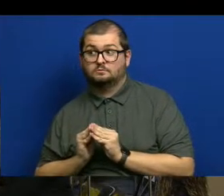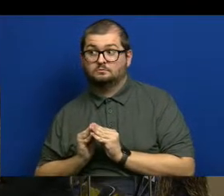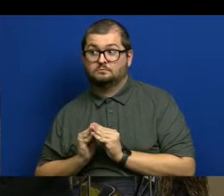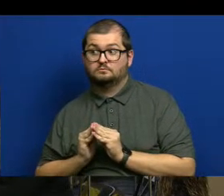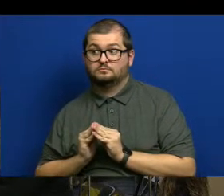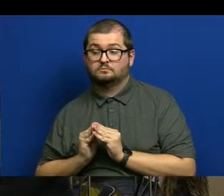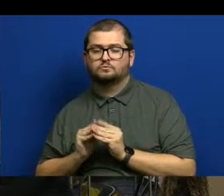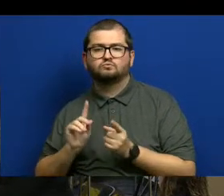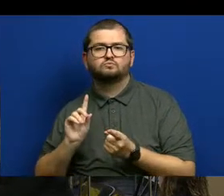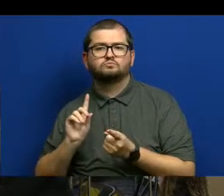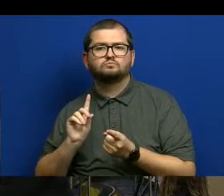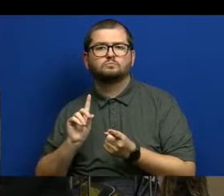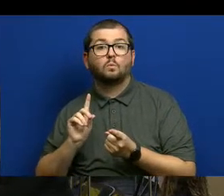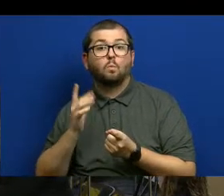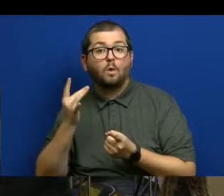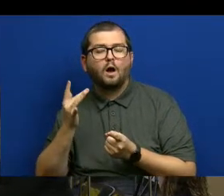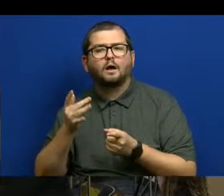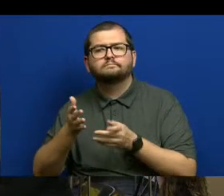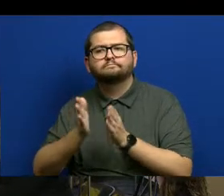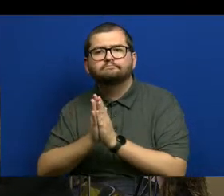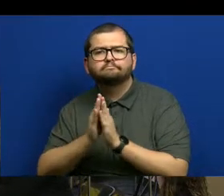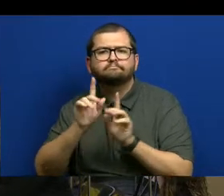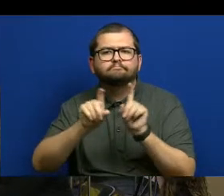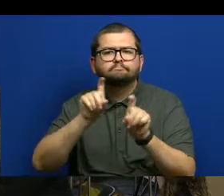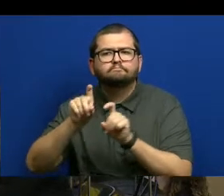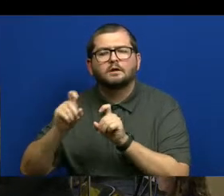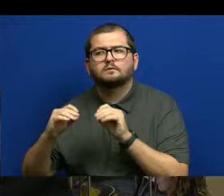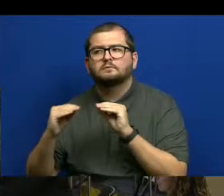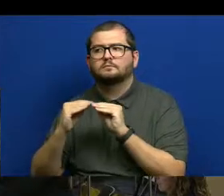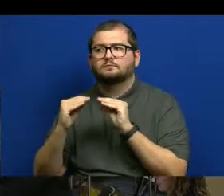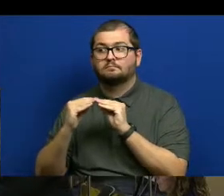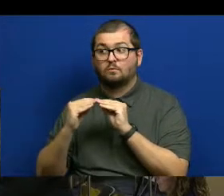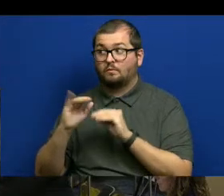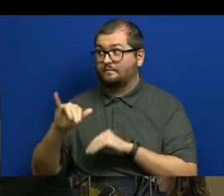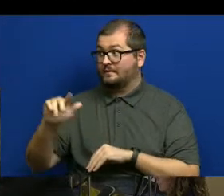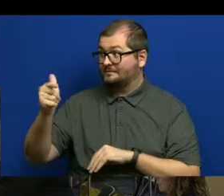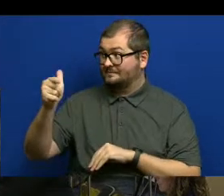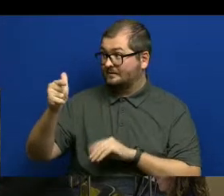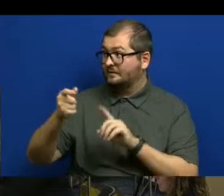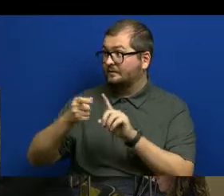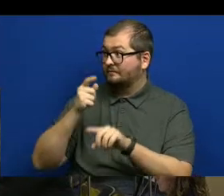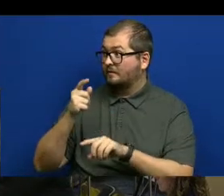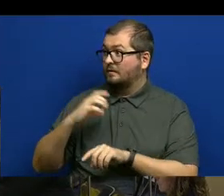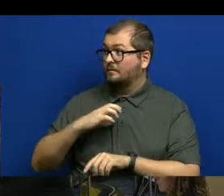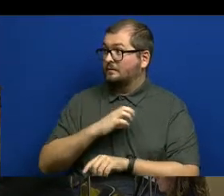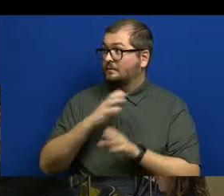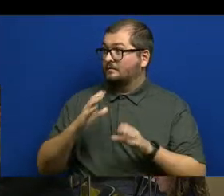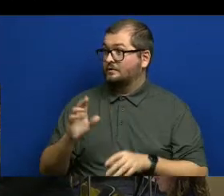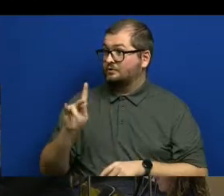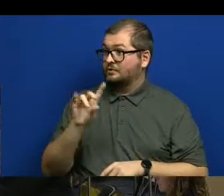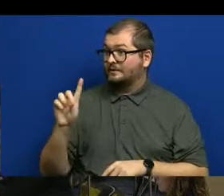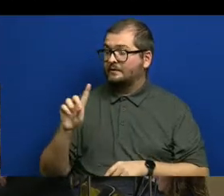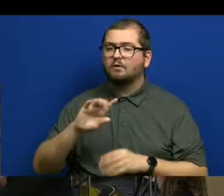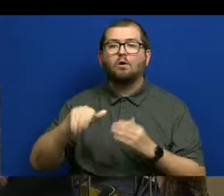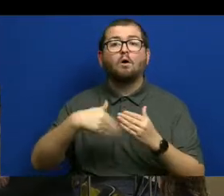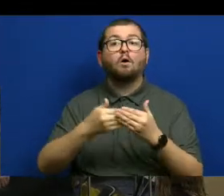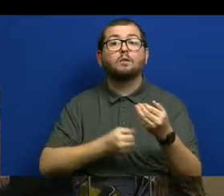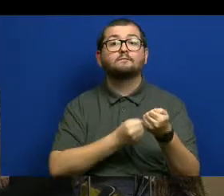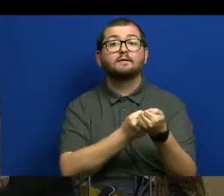to ask more questions. And that motion has been seconded by Commissioner Kidd. All in favor?